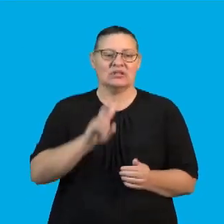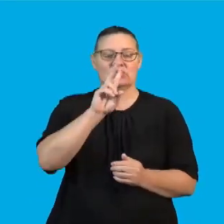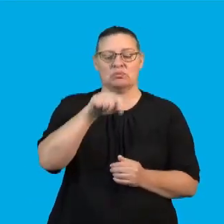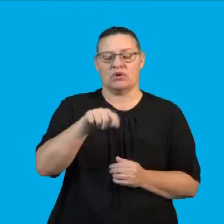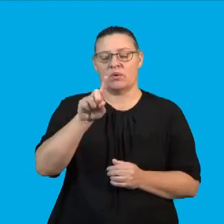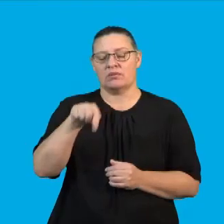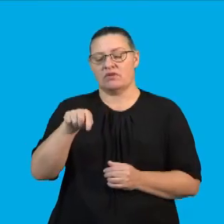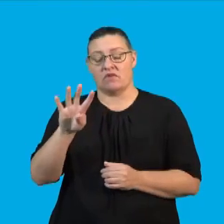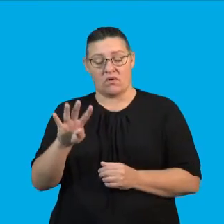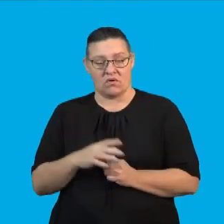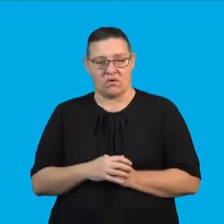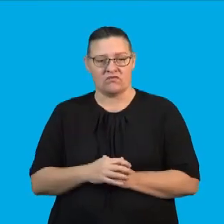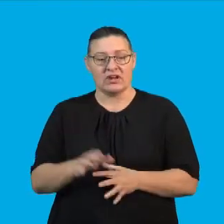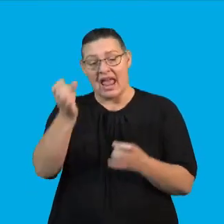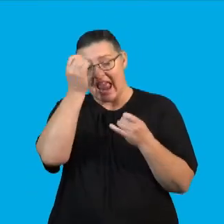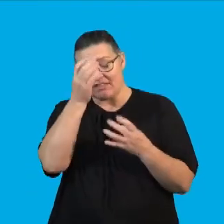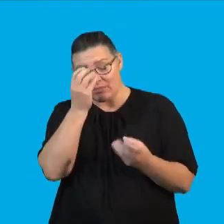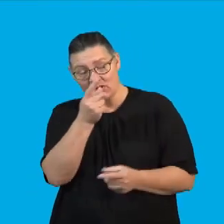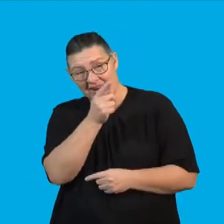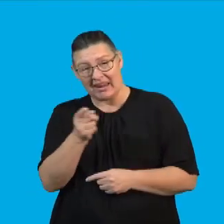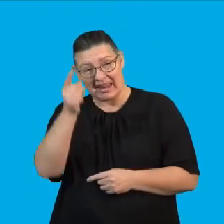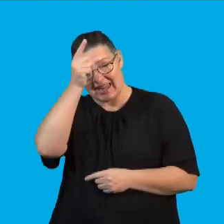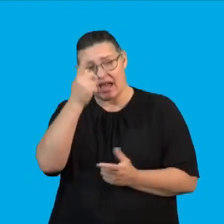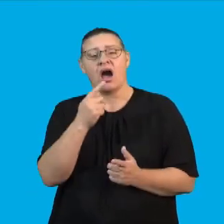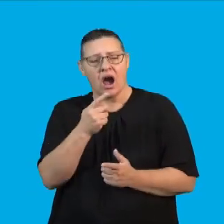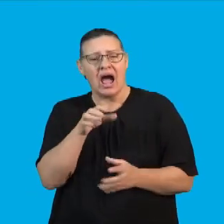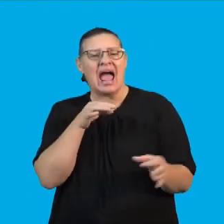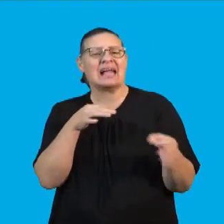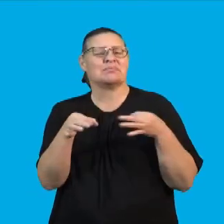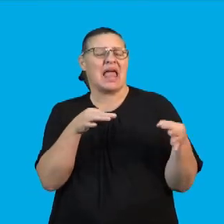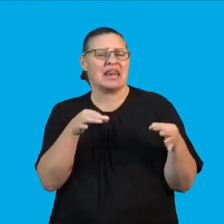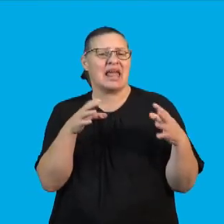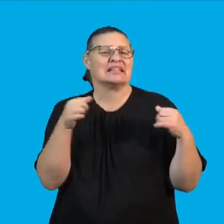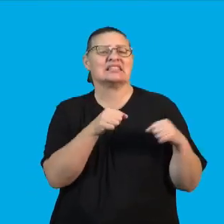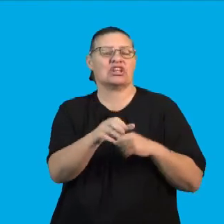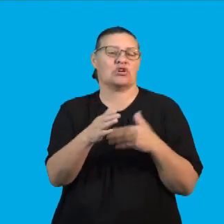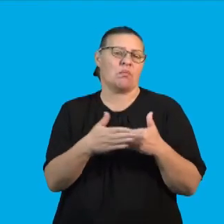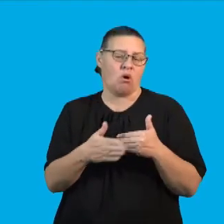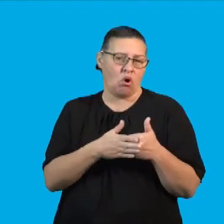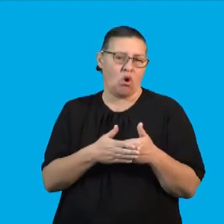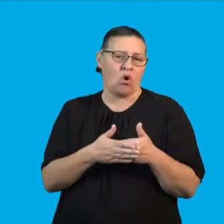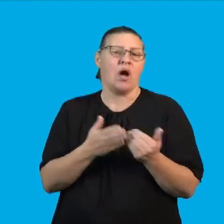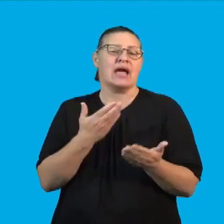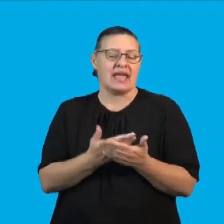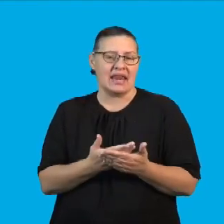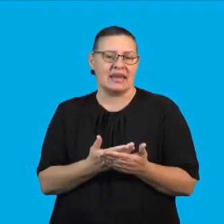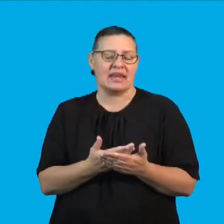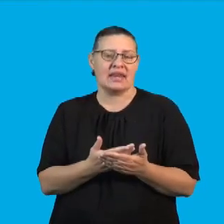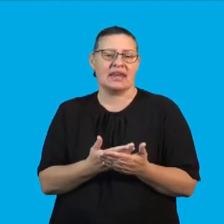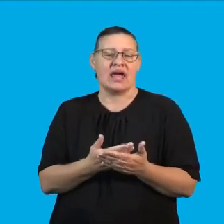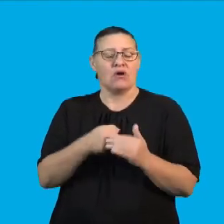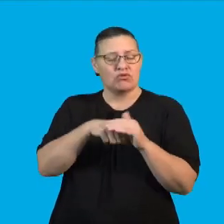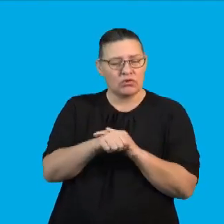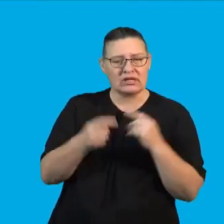answering. 214, from the information above, explain one other strategy that contributes